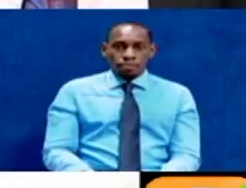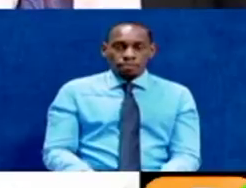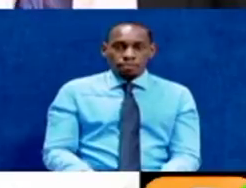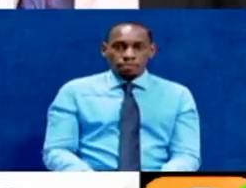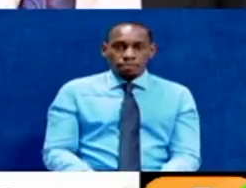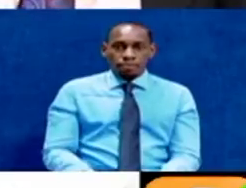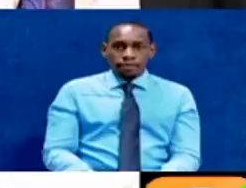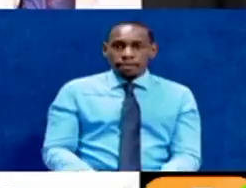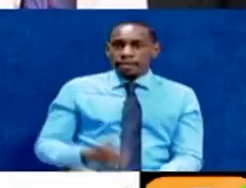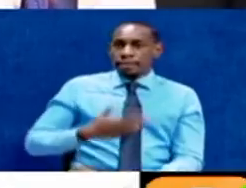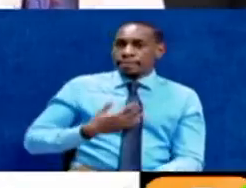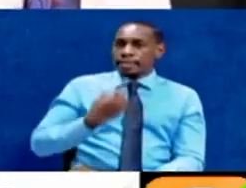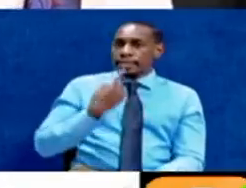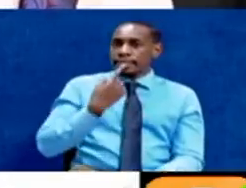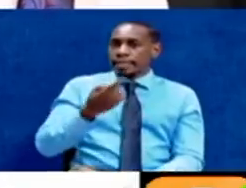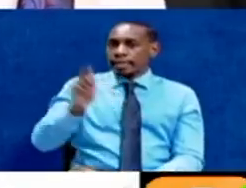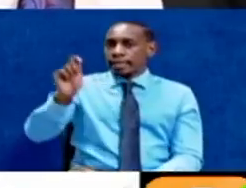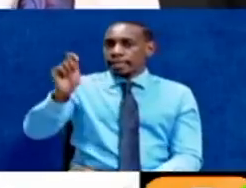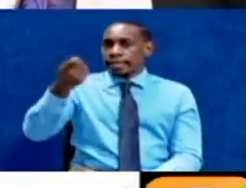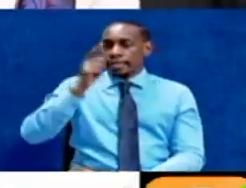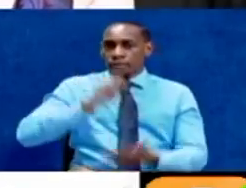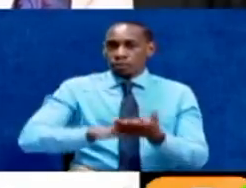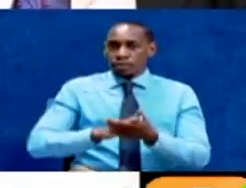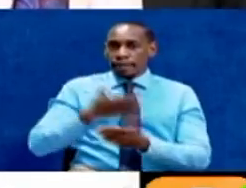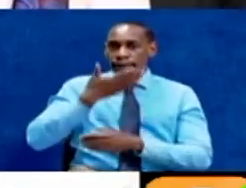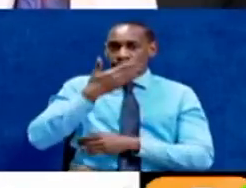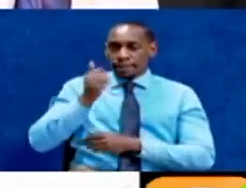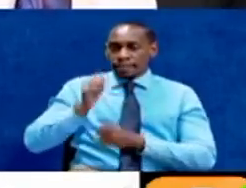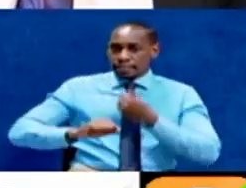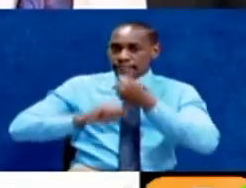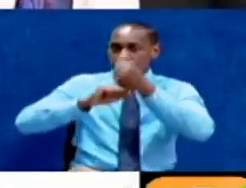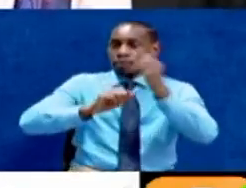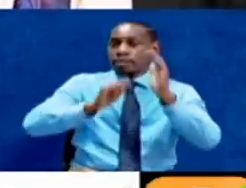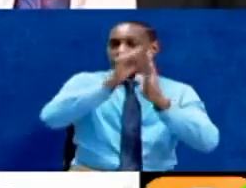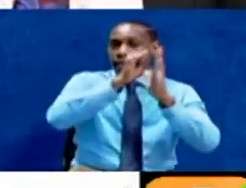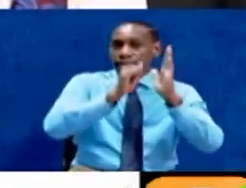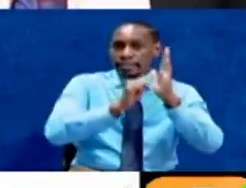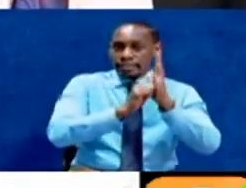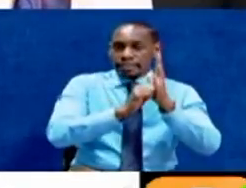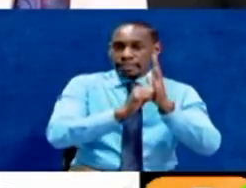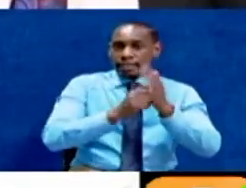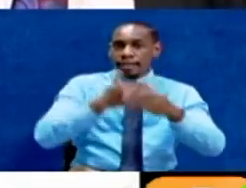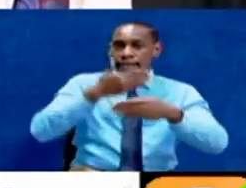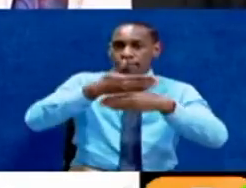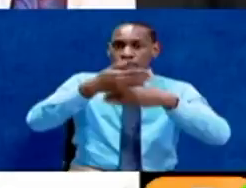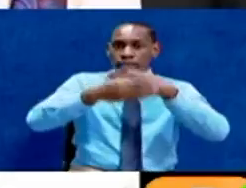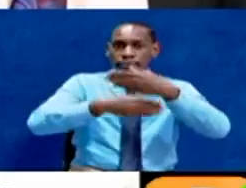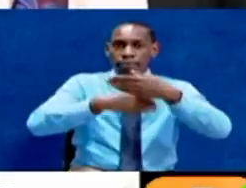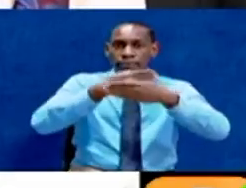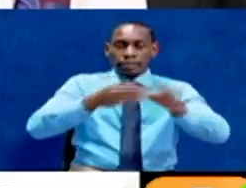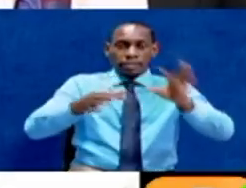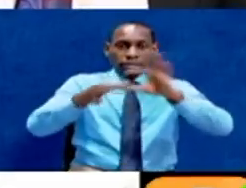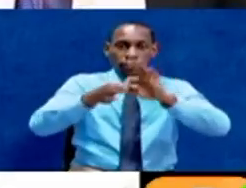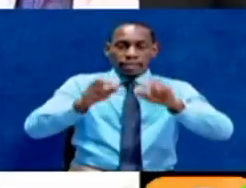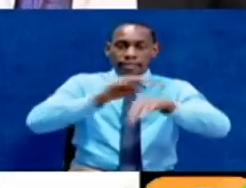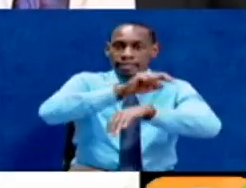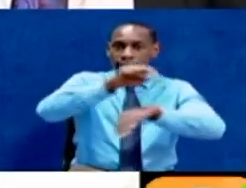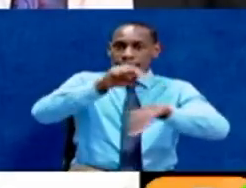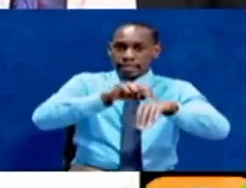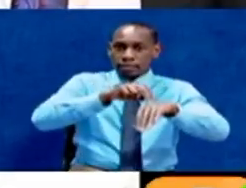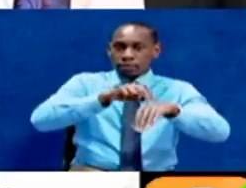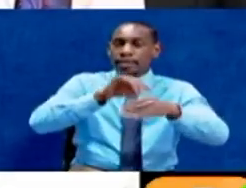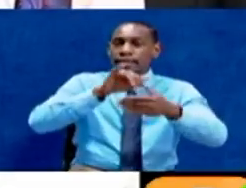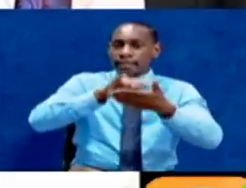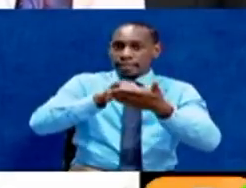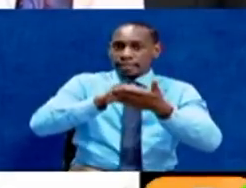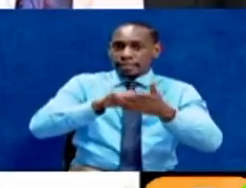Yeah, I can only tell the country that there is need for us to support the agenda on building a united nation. Okay. Because